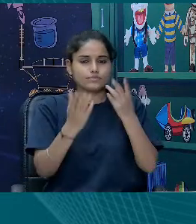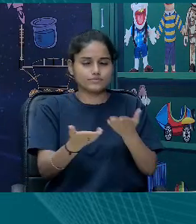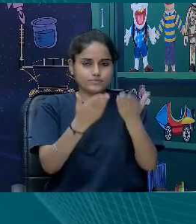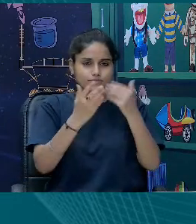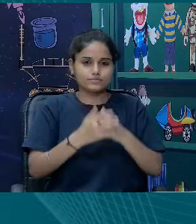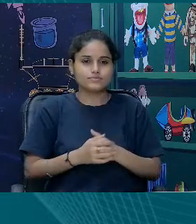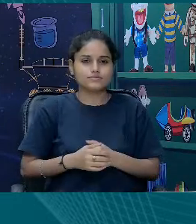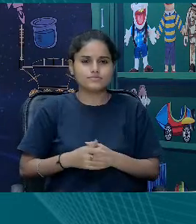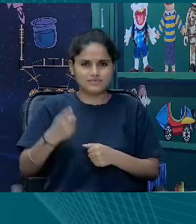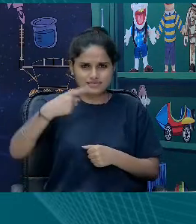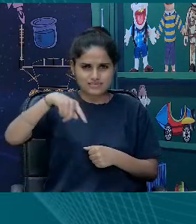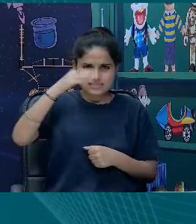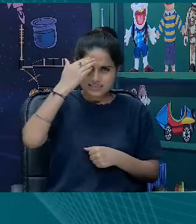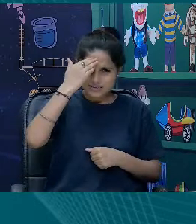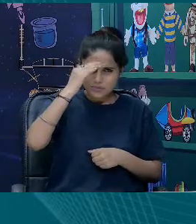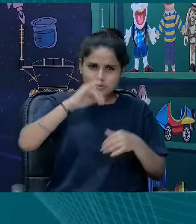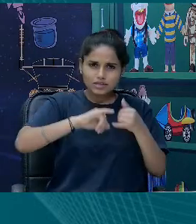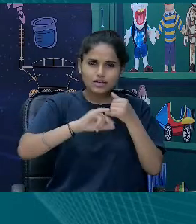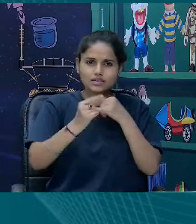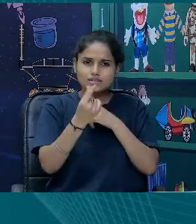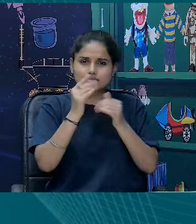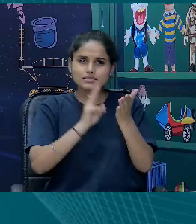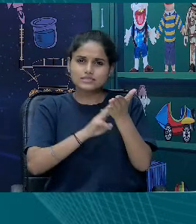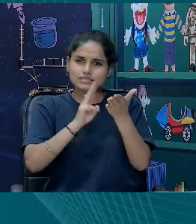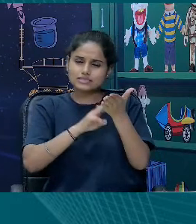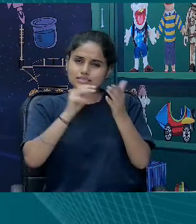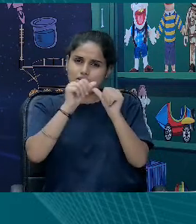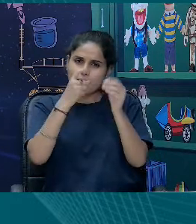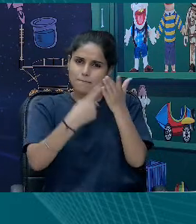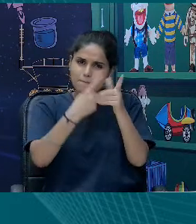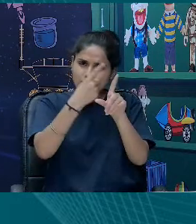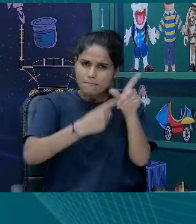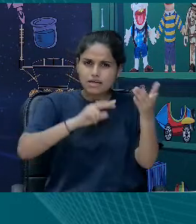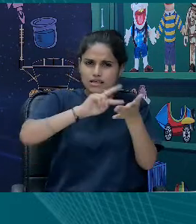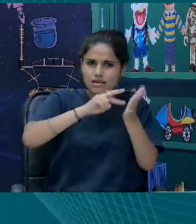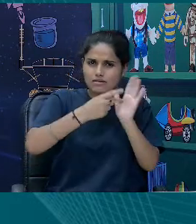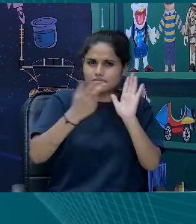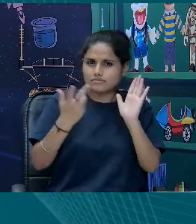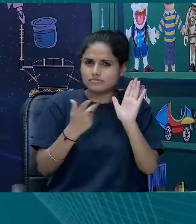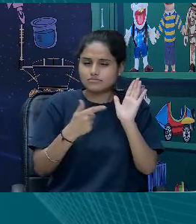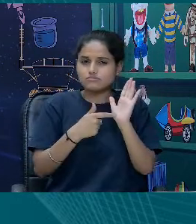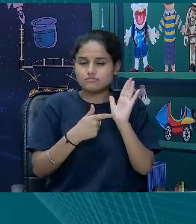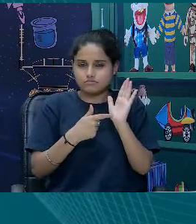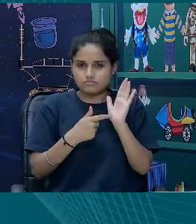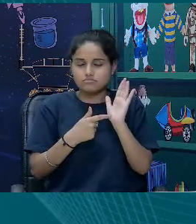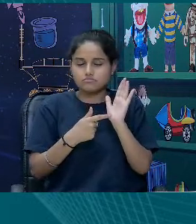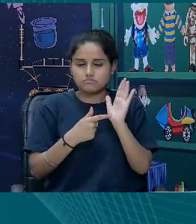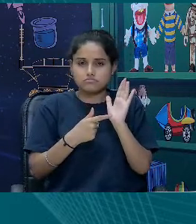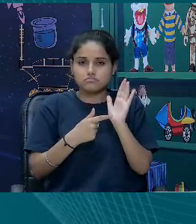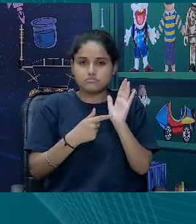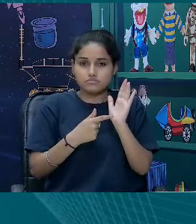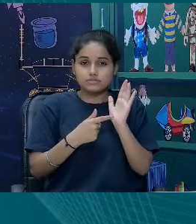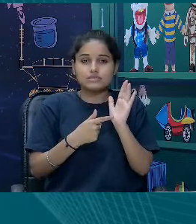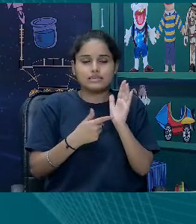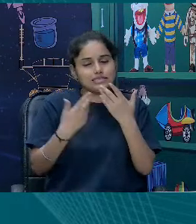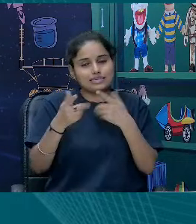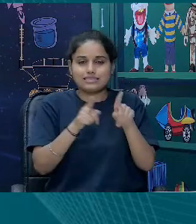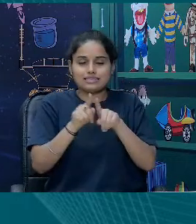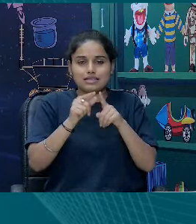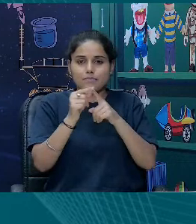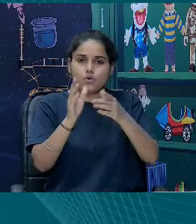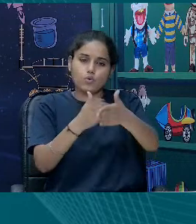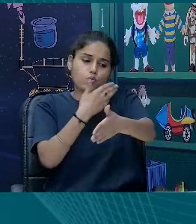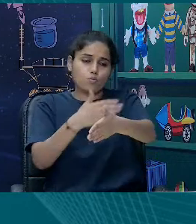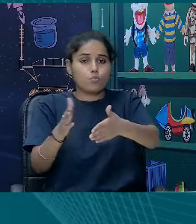Do you know what a summary of the poem means? it means gist of the poem. Gist what of